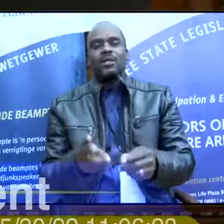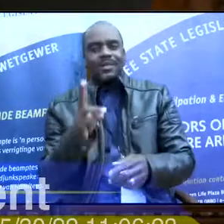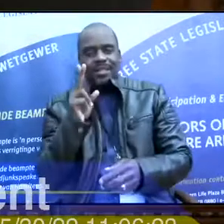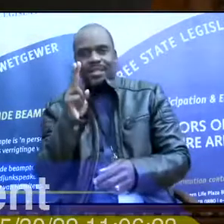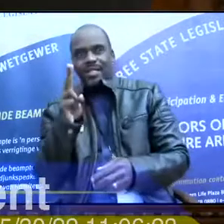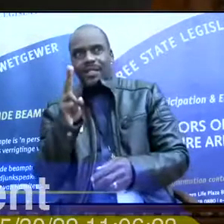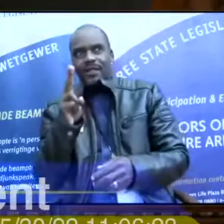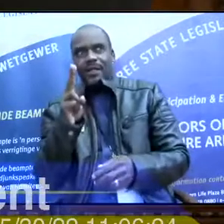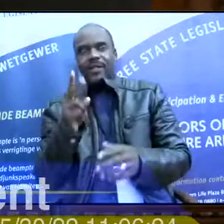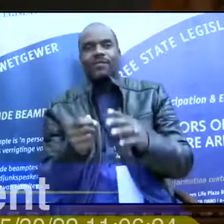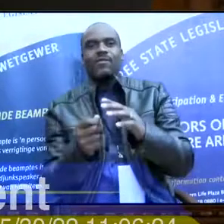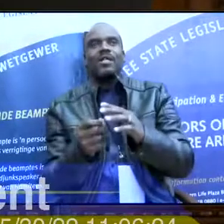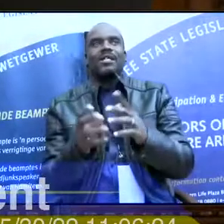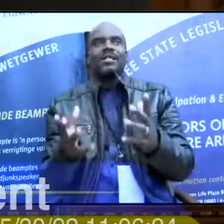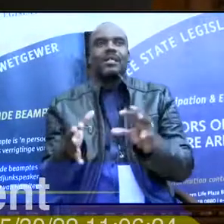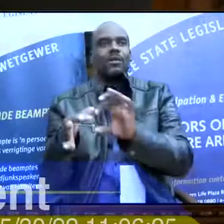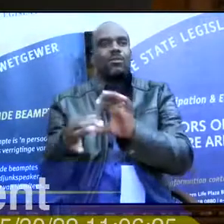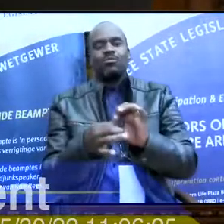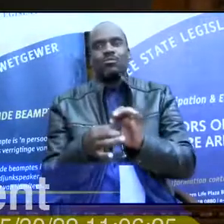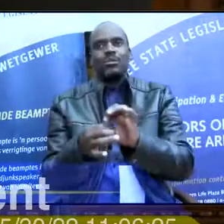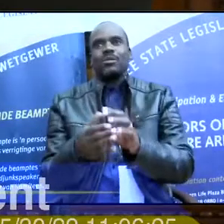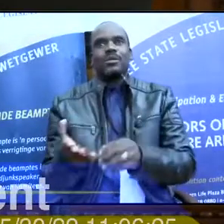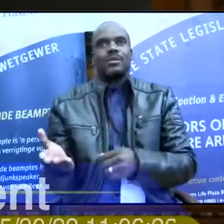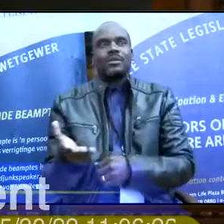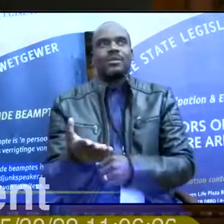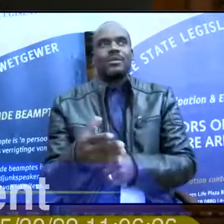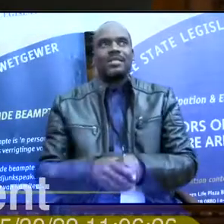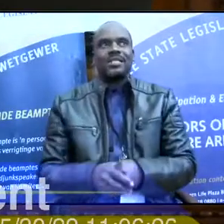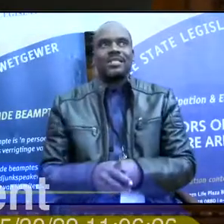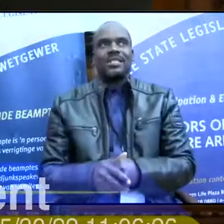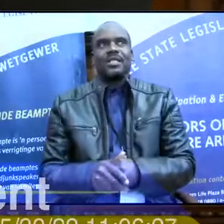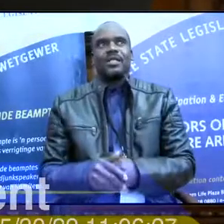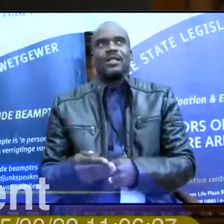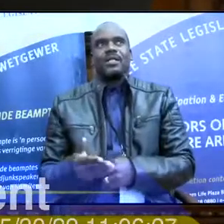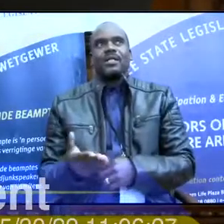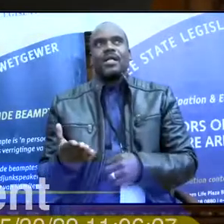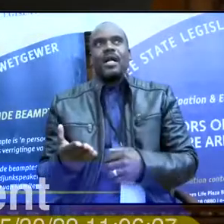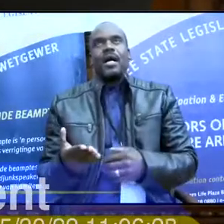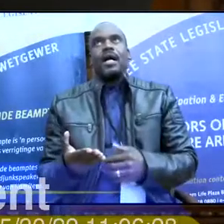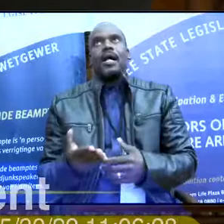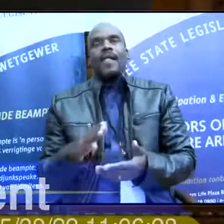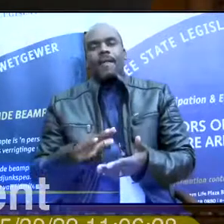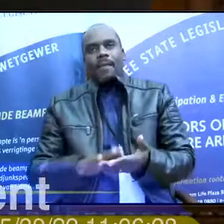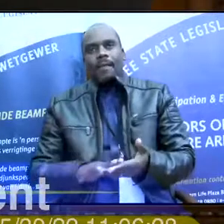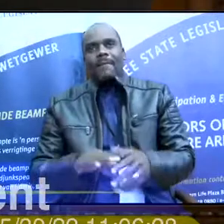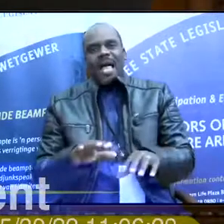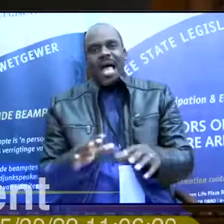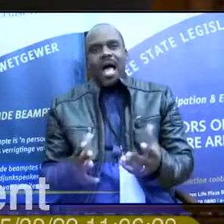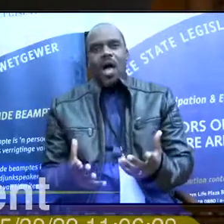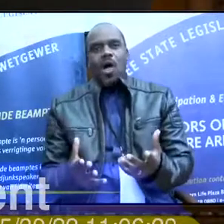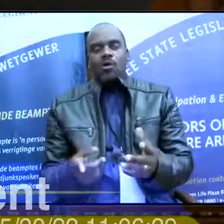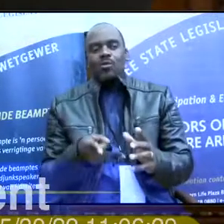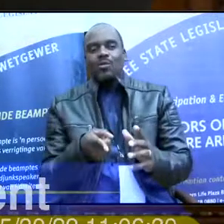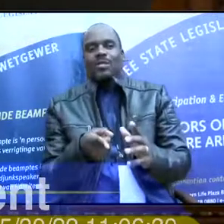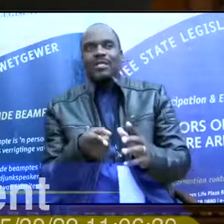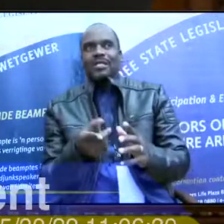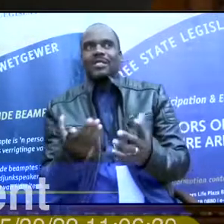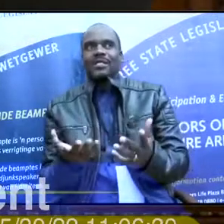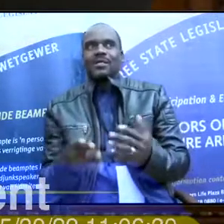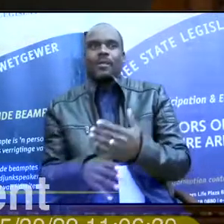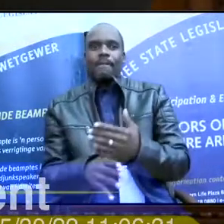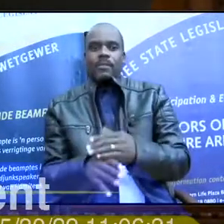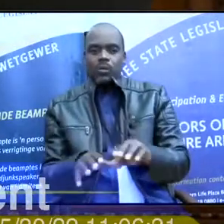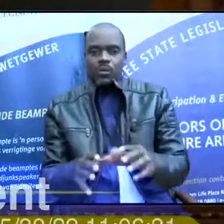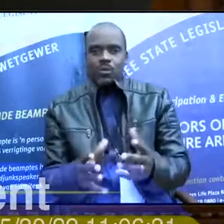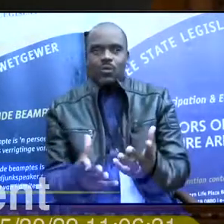financial consolidation and conditions through the federal reserve and while it's raised it's historically low interest